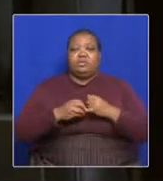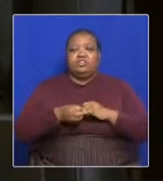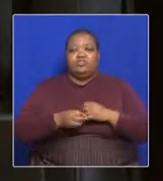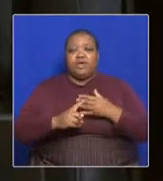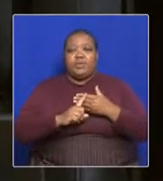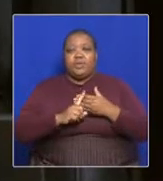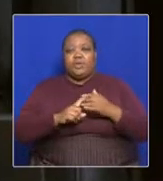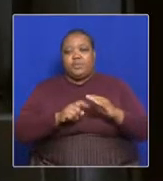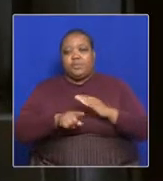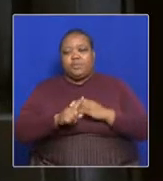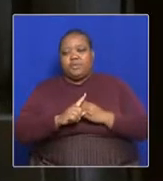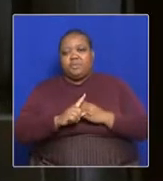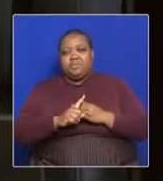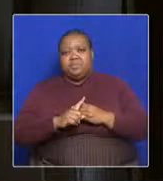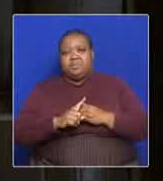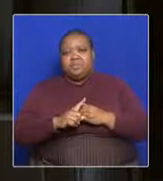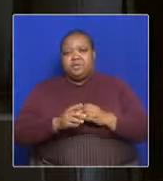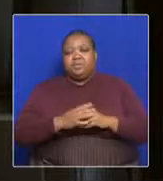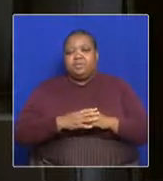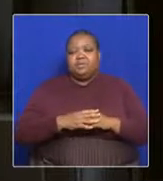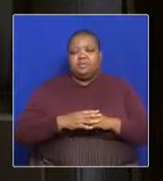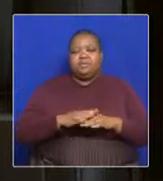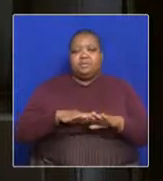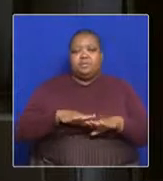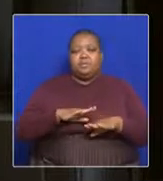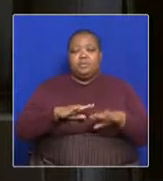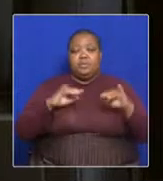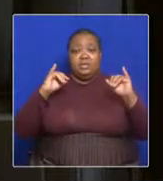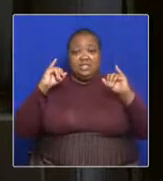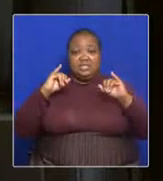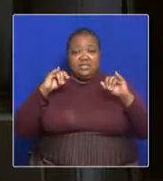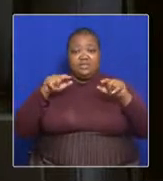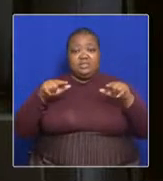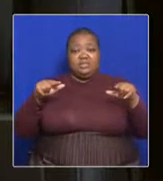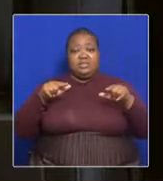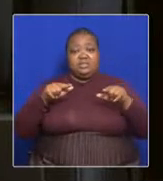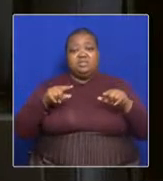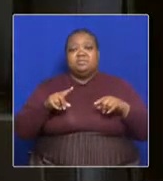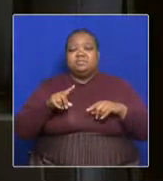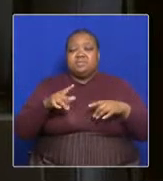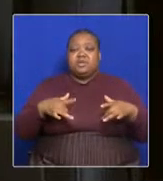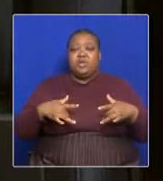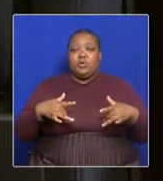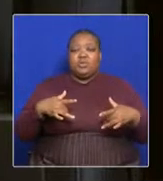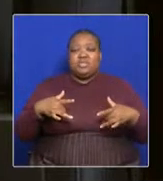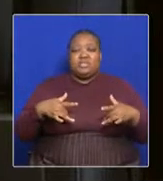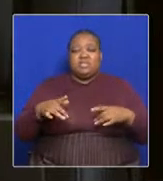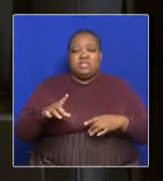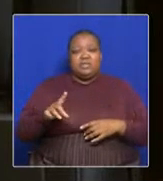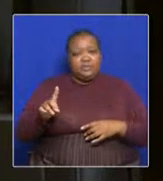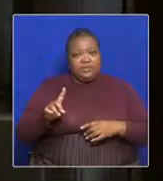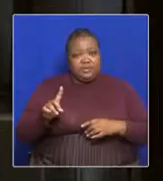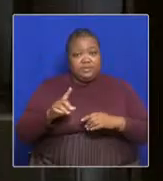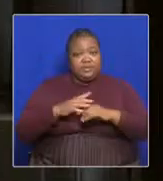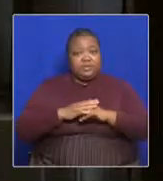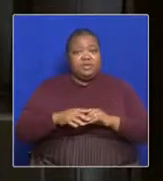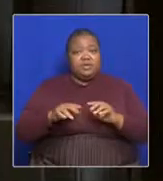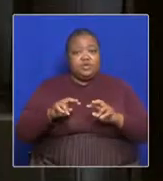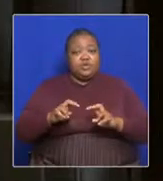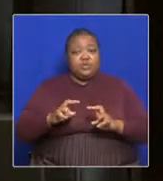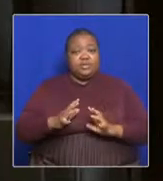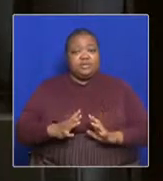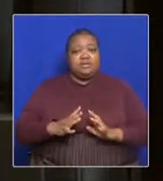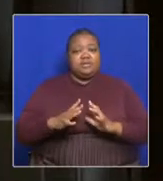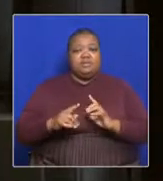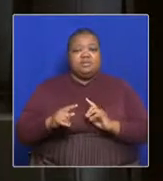But on a more serious level, it's quite concerning that as an investigating officer, you say to us,